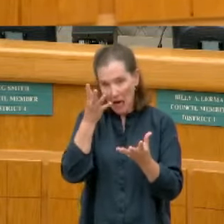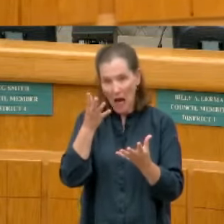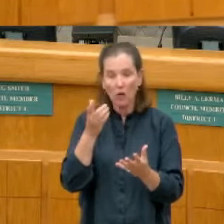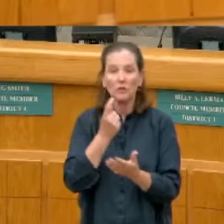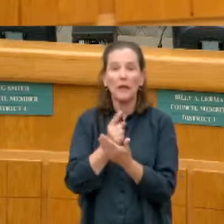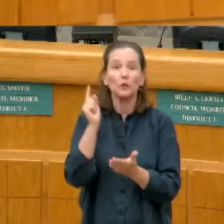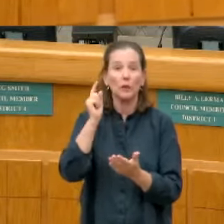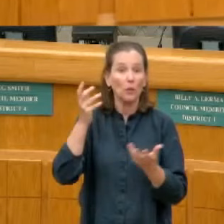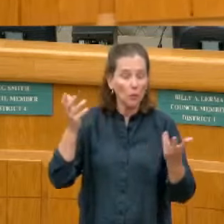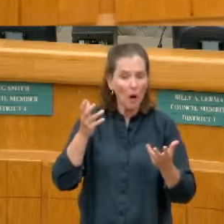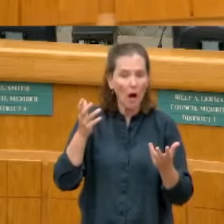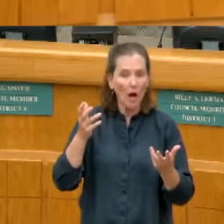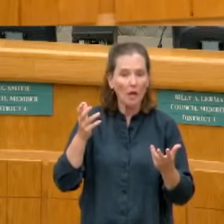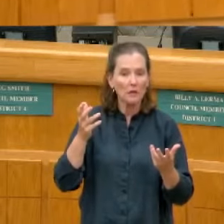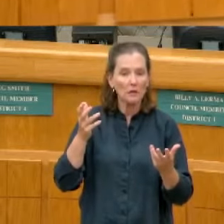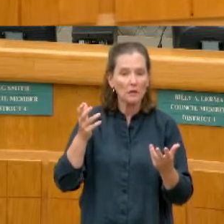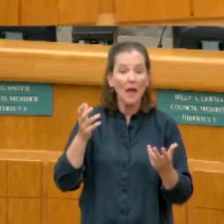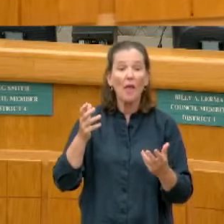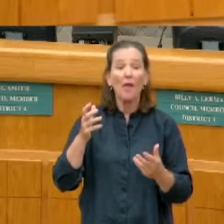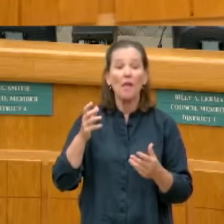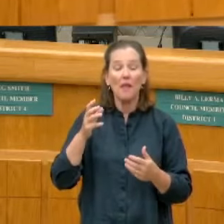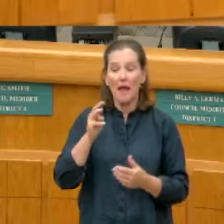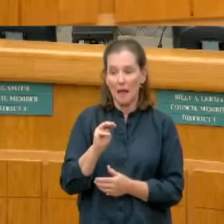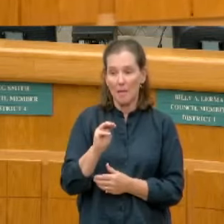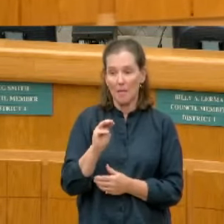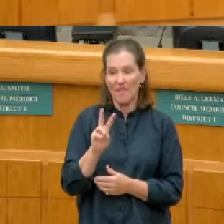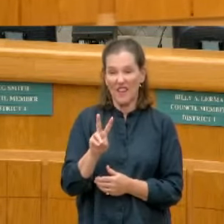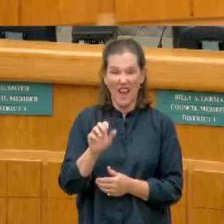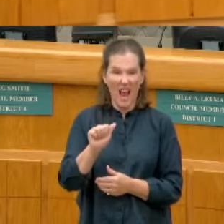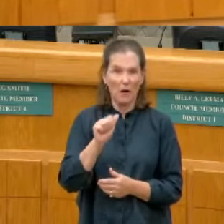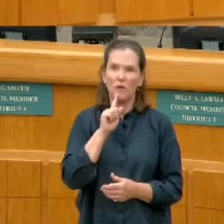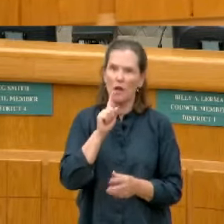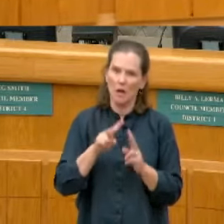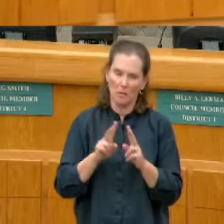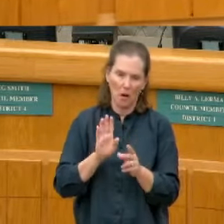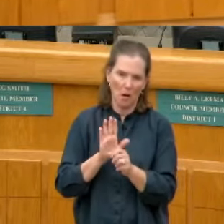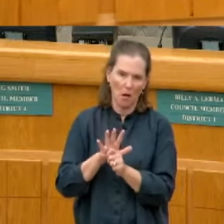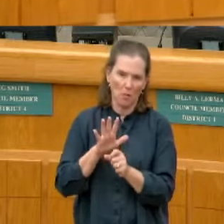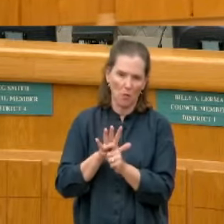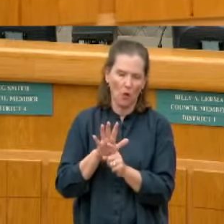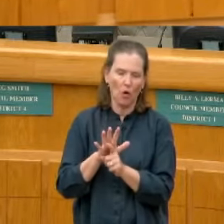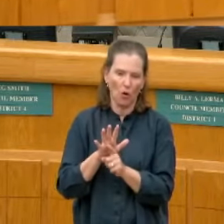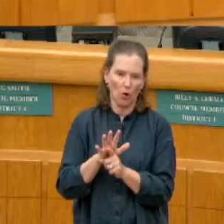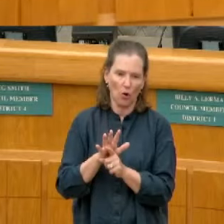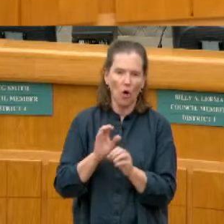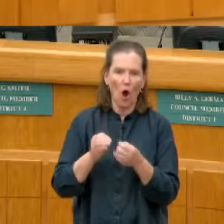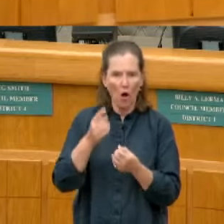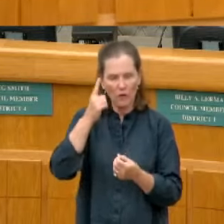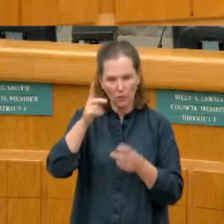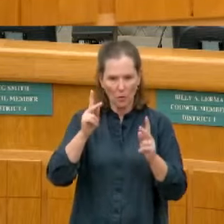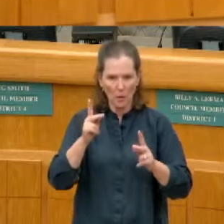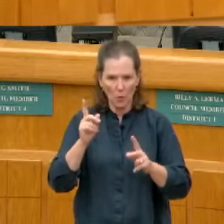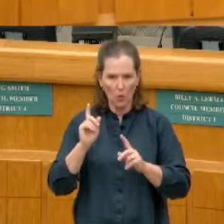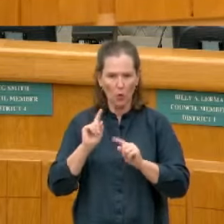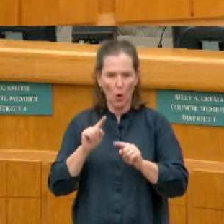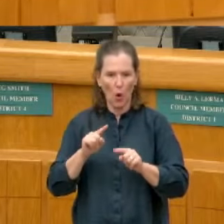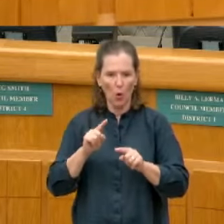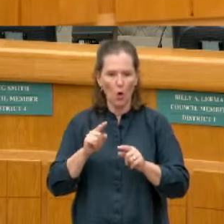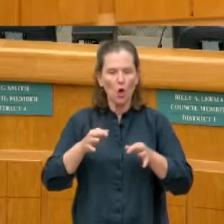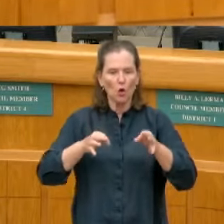is, I have to say, one of the most popular offices for folks coming to visit the county courthouse, it